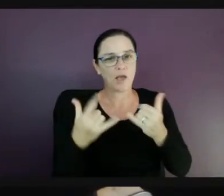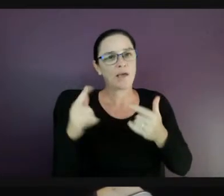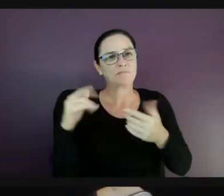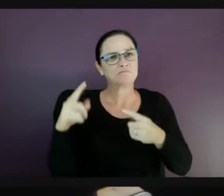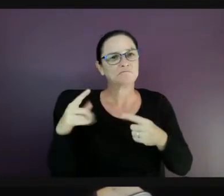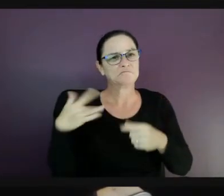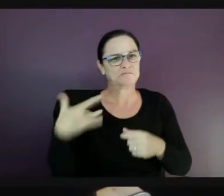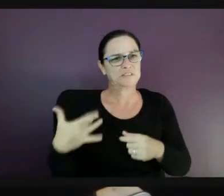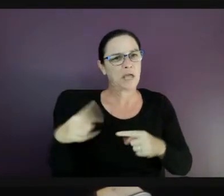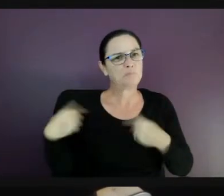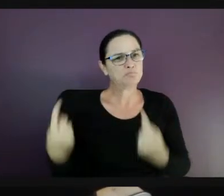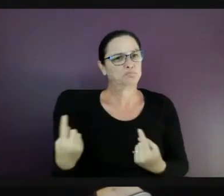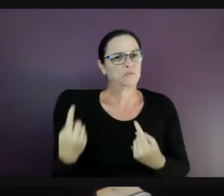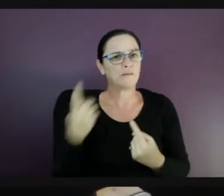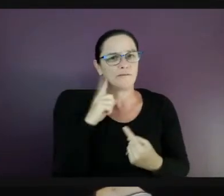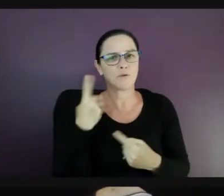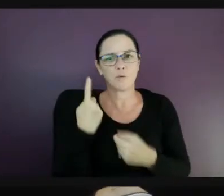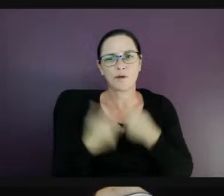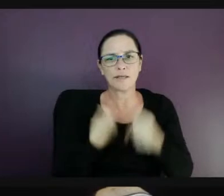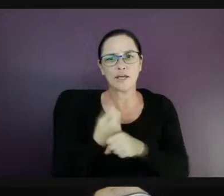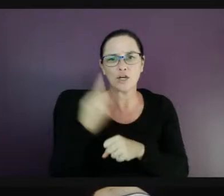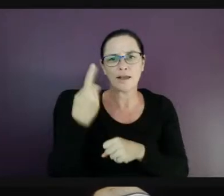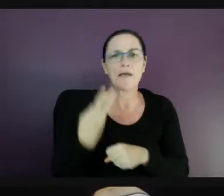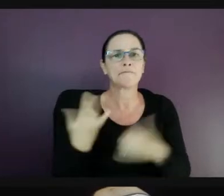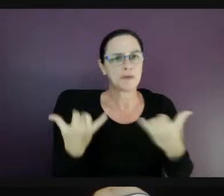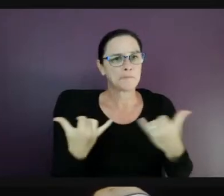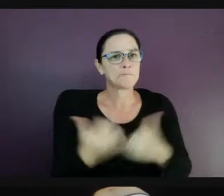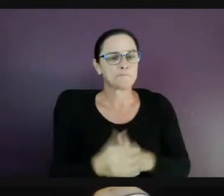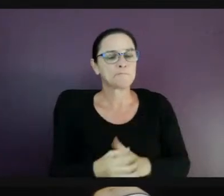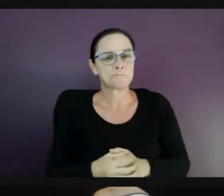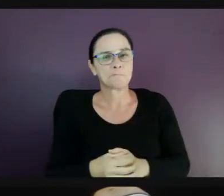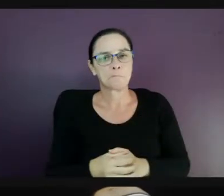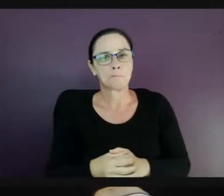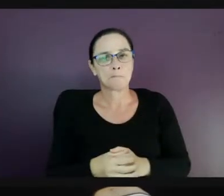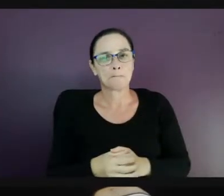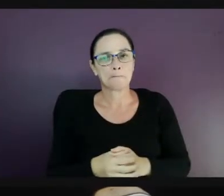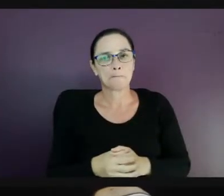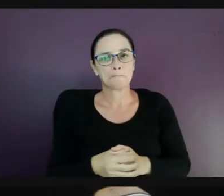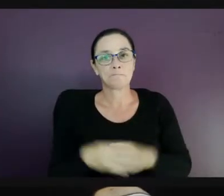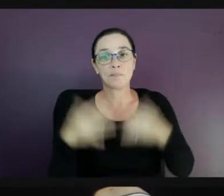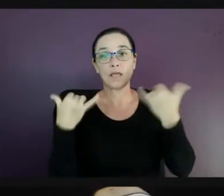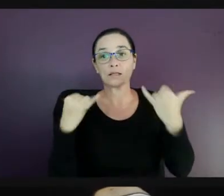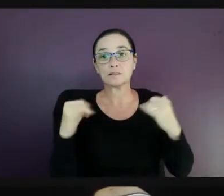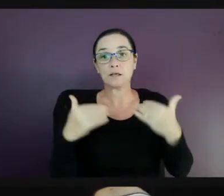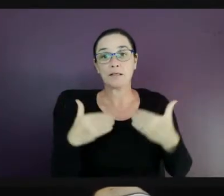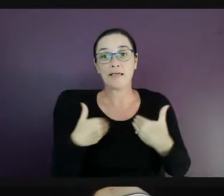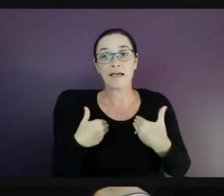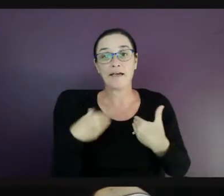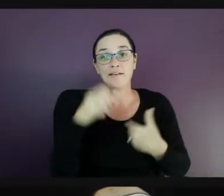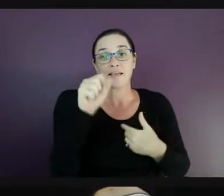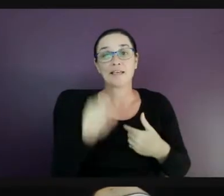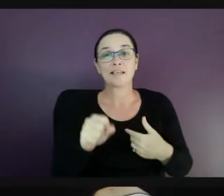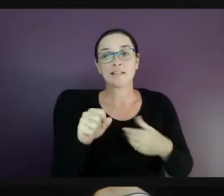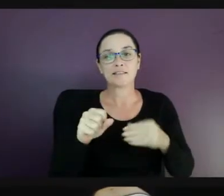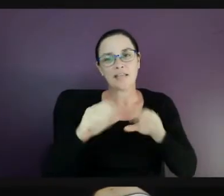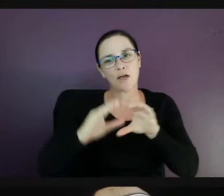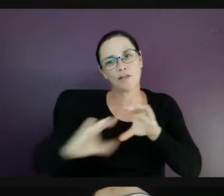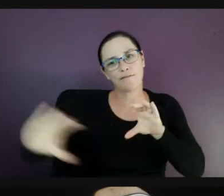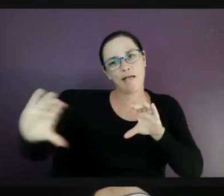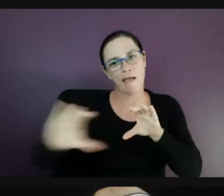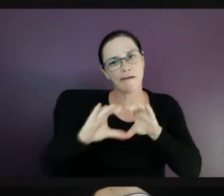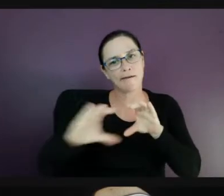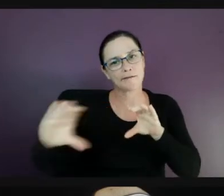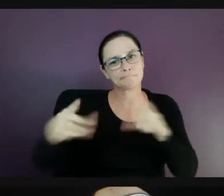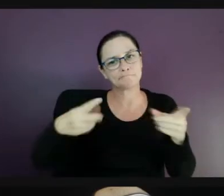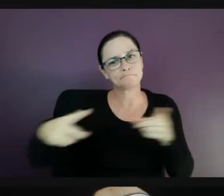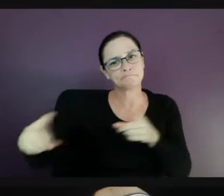1.5 years or so now, as we'll show you guys. You still have south flank earthquakes occurring, showing the